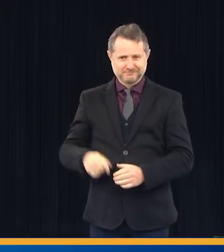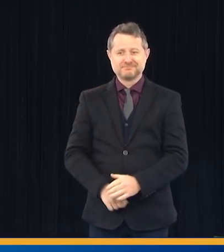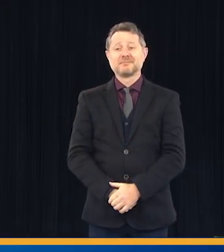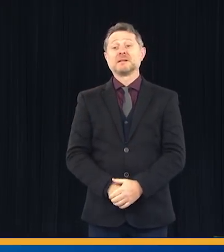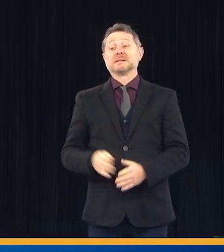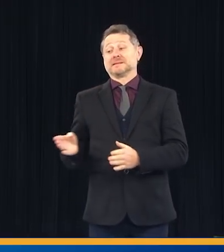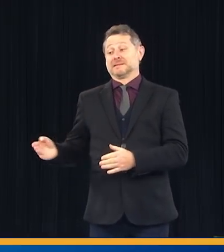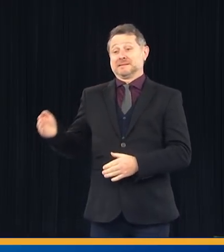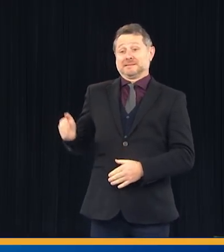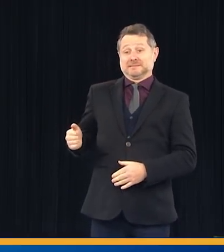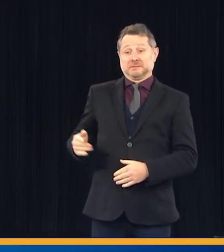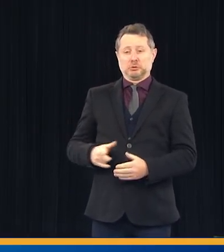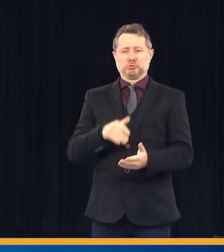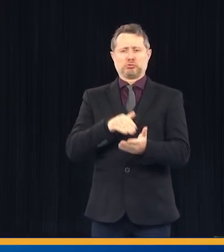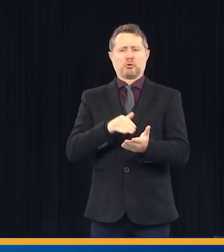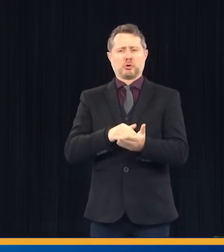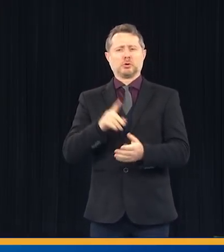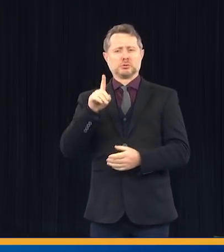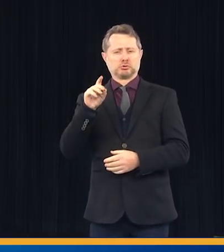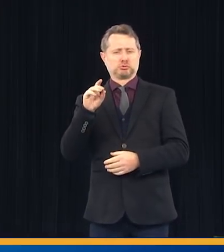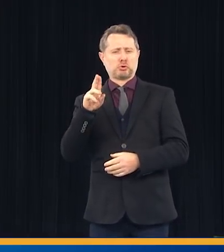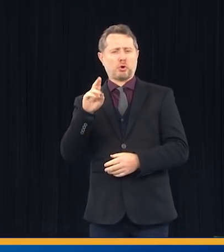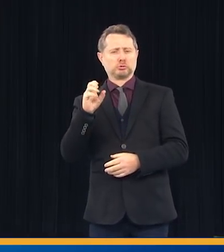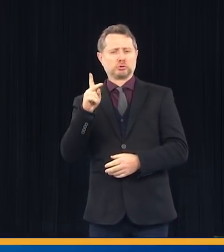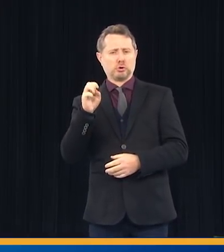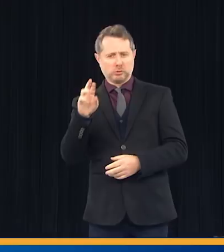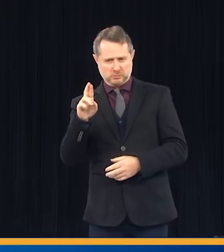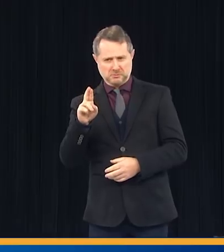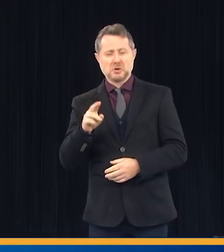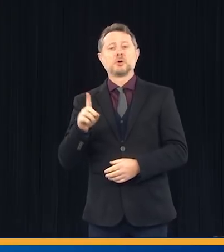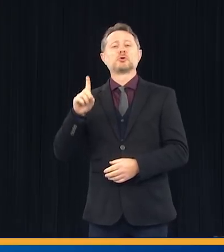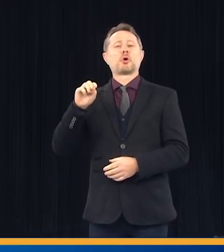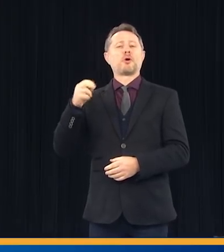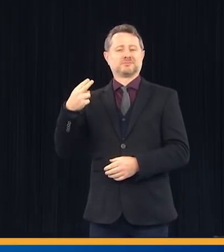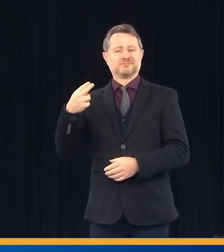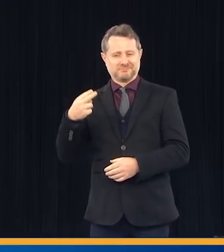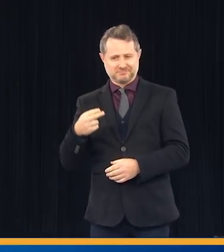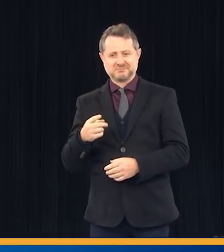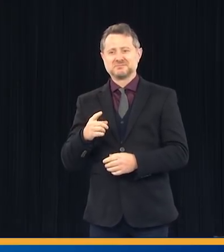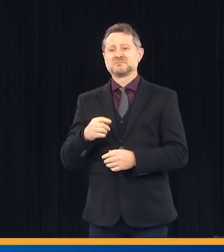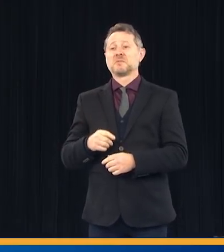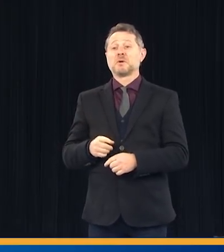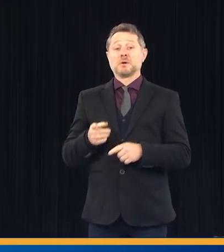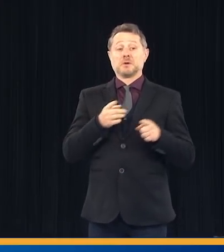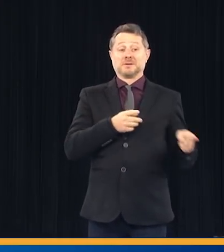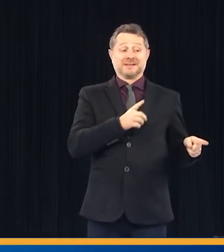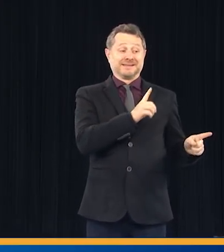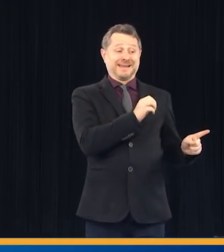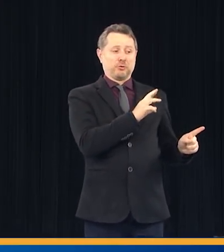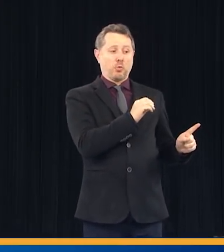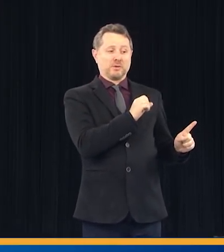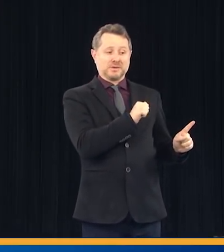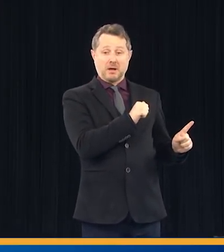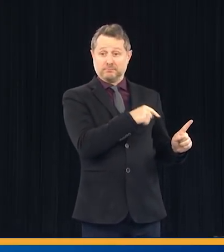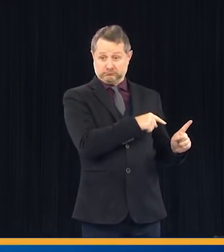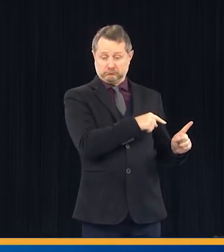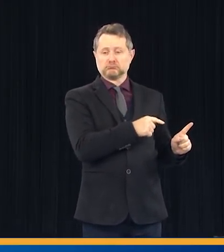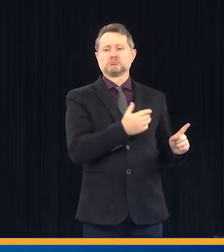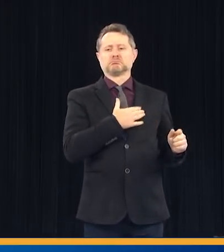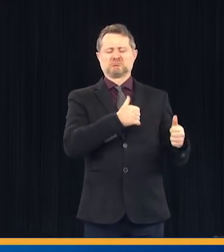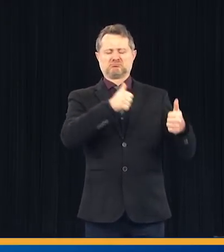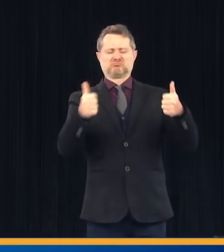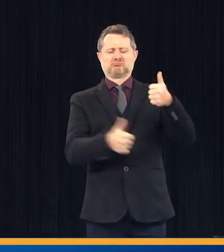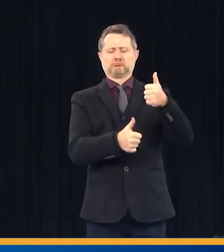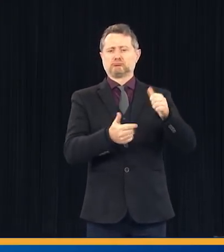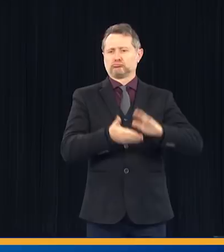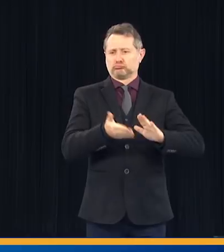health commissioner. To my left, Melissa DeRosa, secretary to the governor. To her left, Rob Mejica, budget director. Let's talk to you about where we